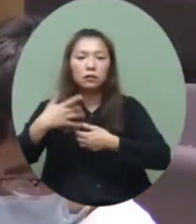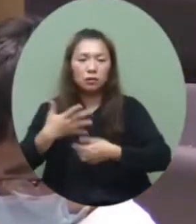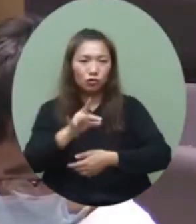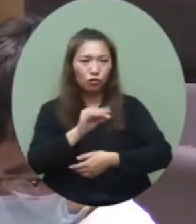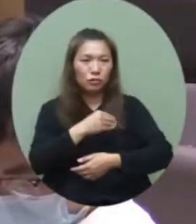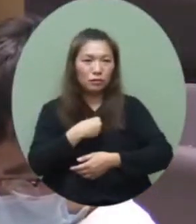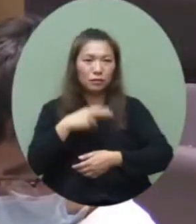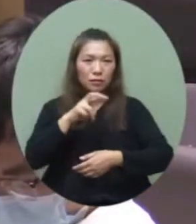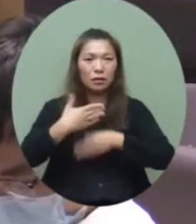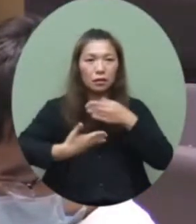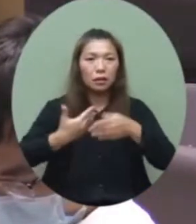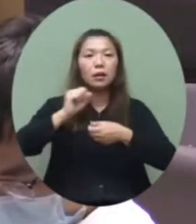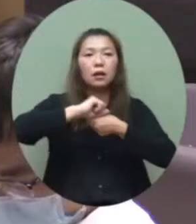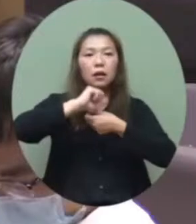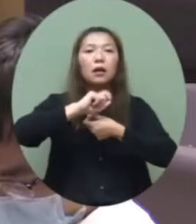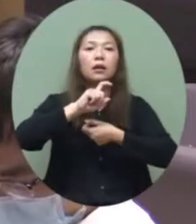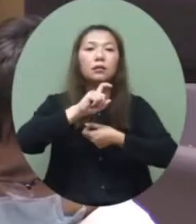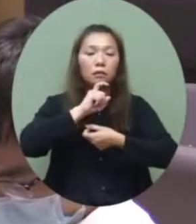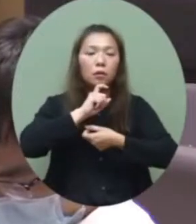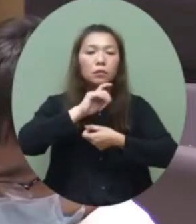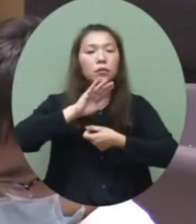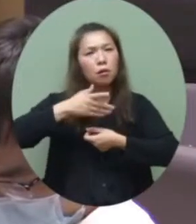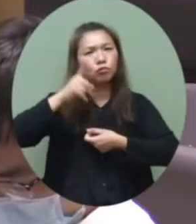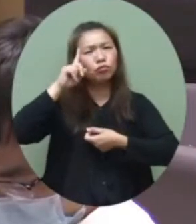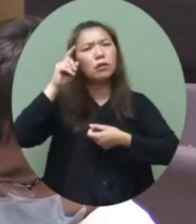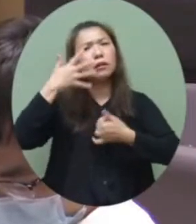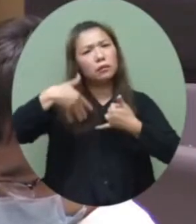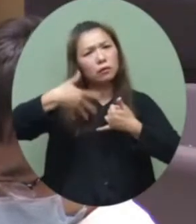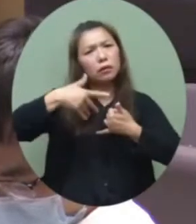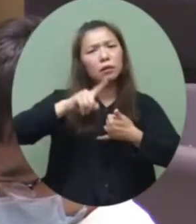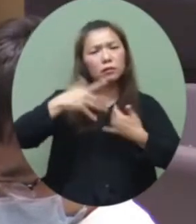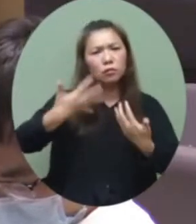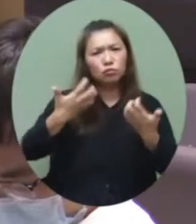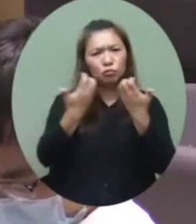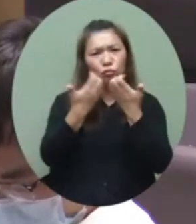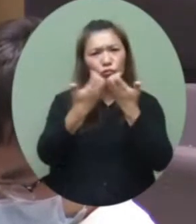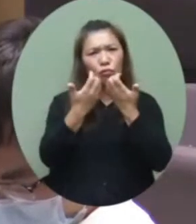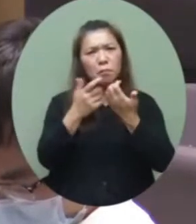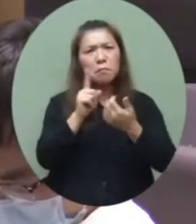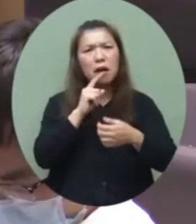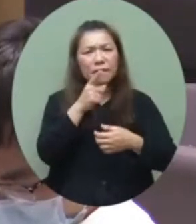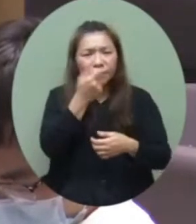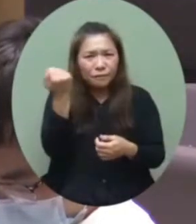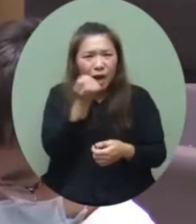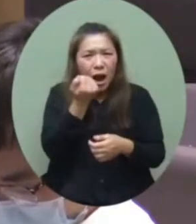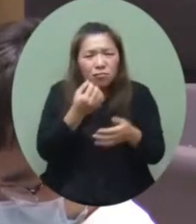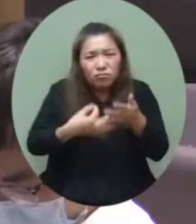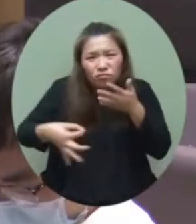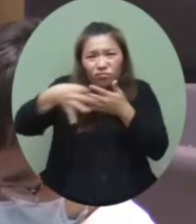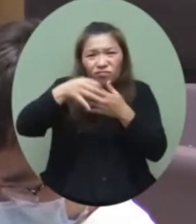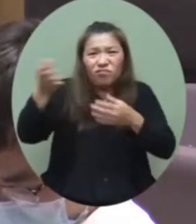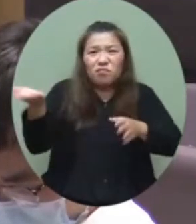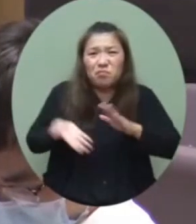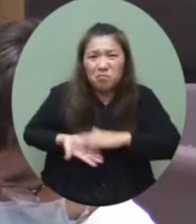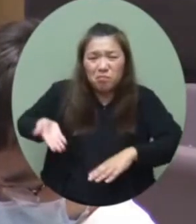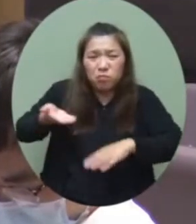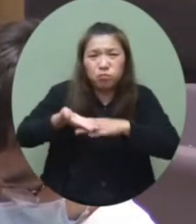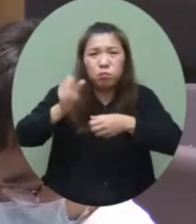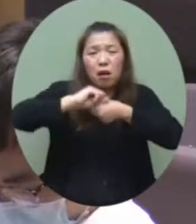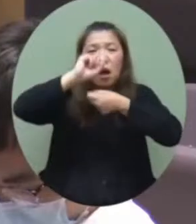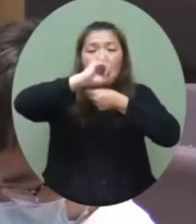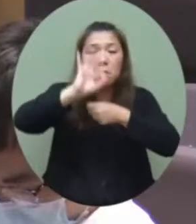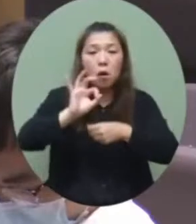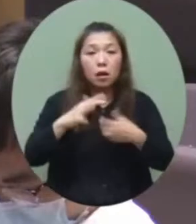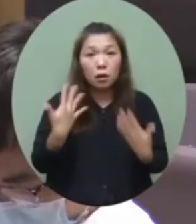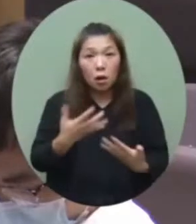recorded 3,000 cases per day. Now we have 4,000 cases. So Dr. Zhang agrees that this is an upward trend. And